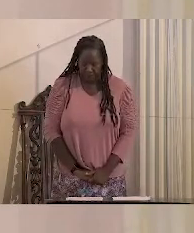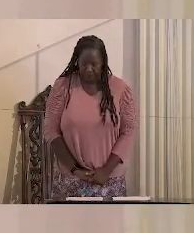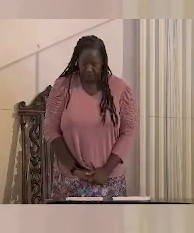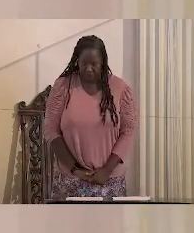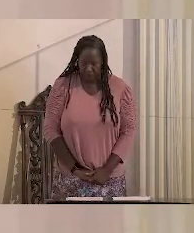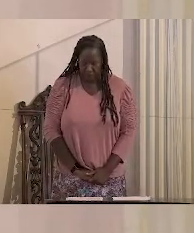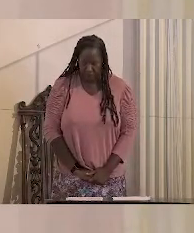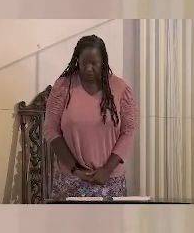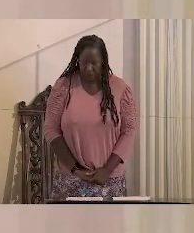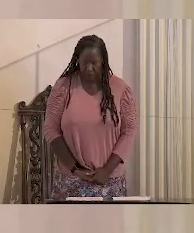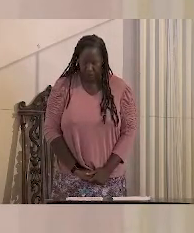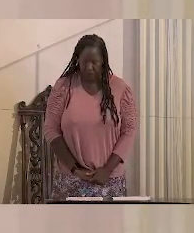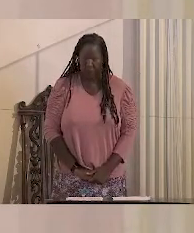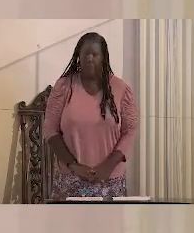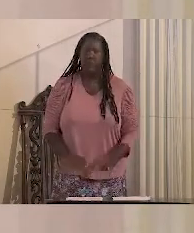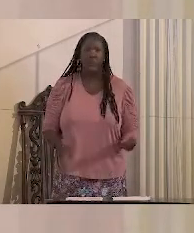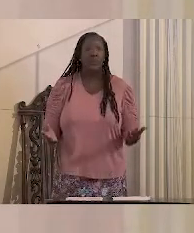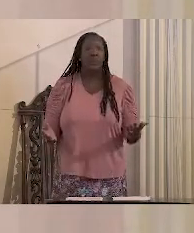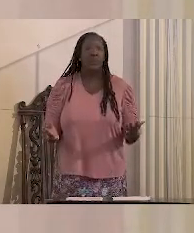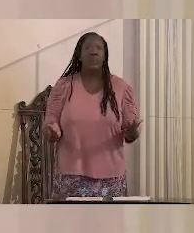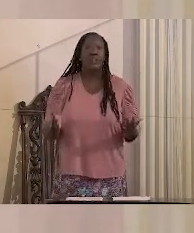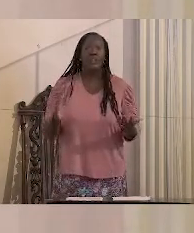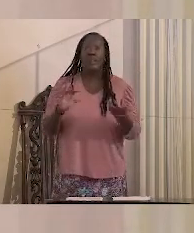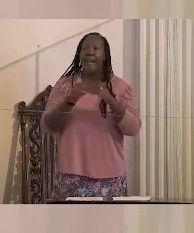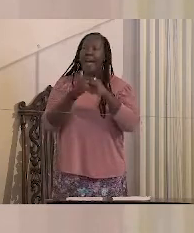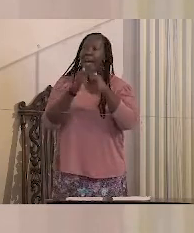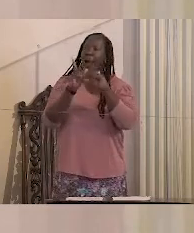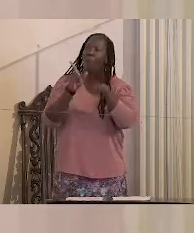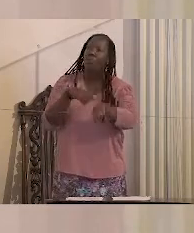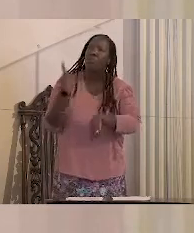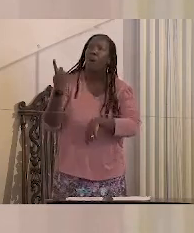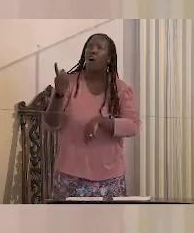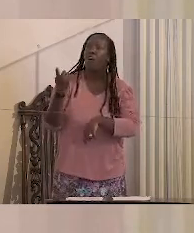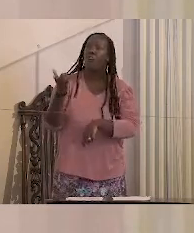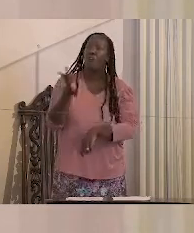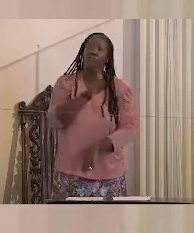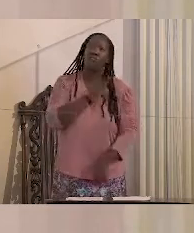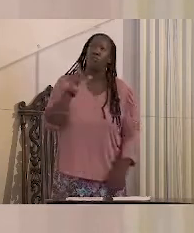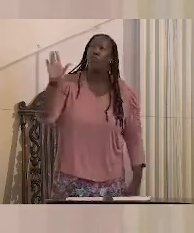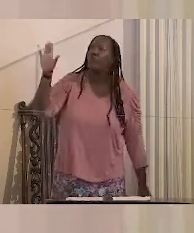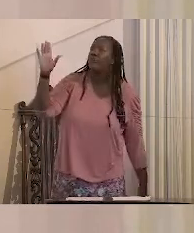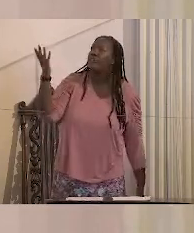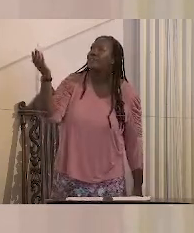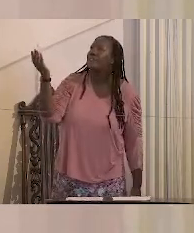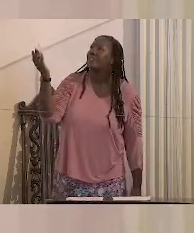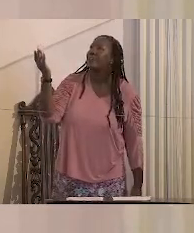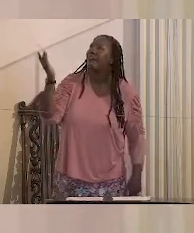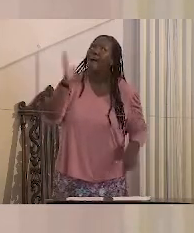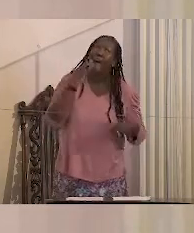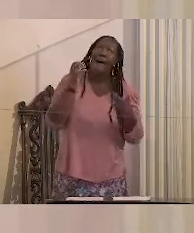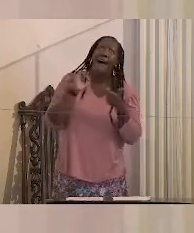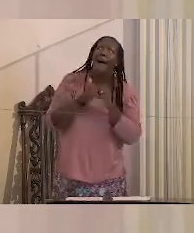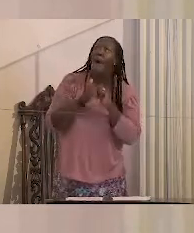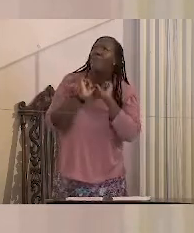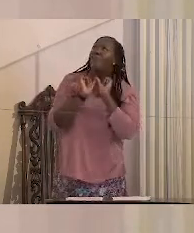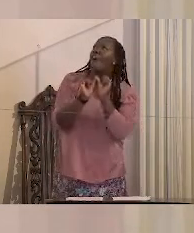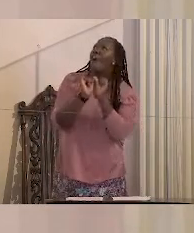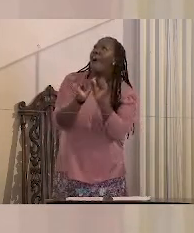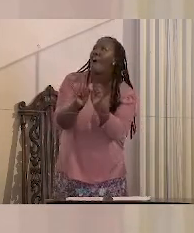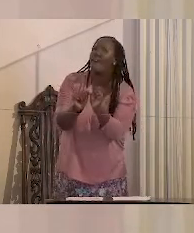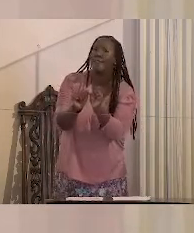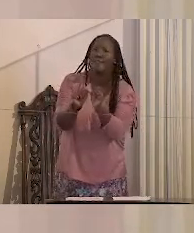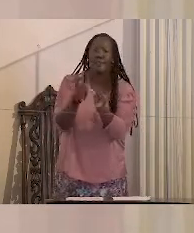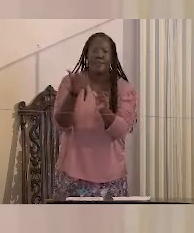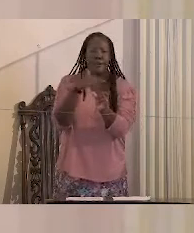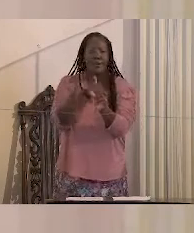How long, O Lord, how long must we endure this